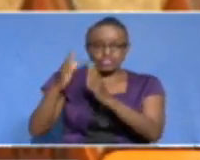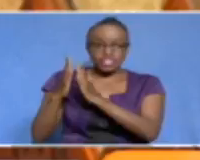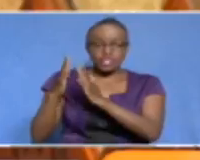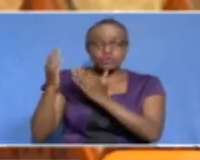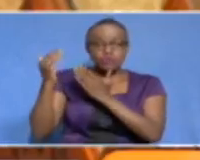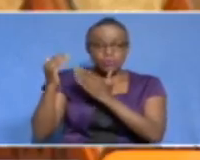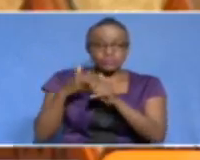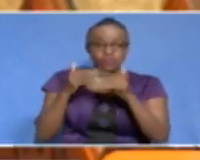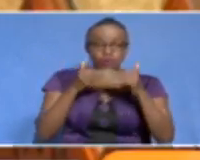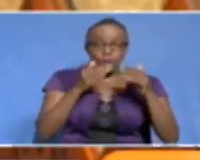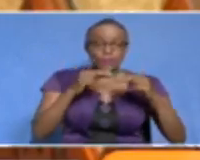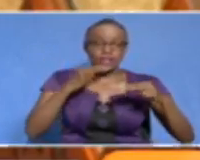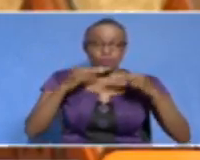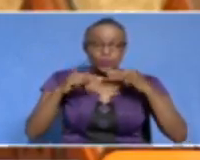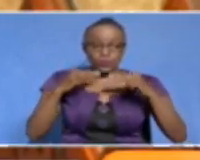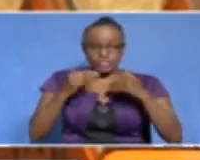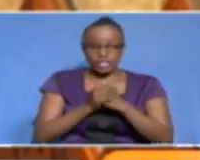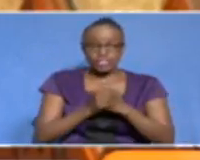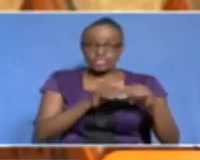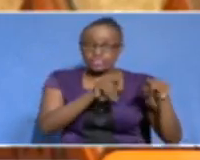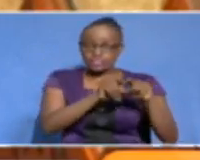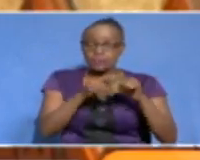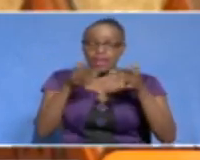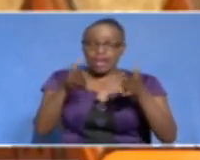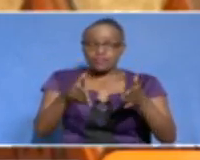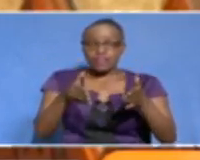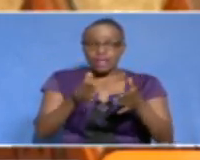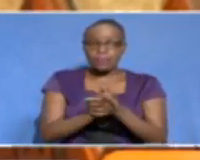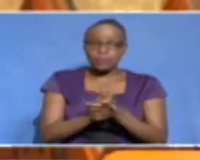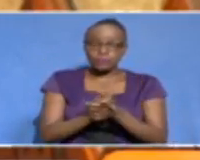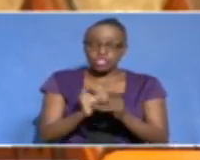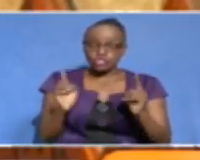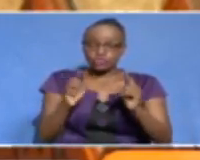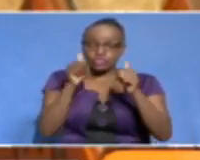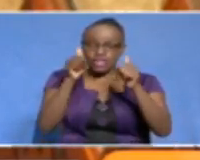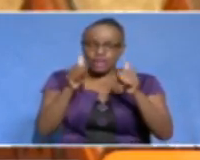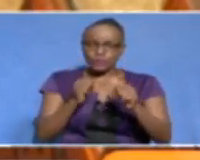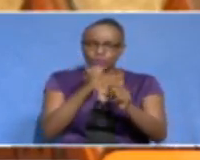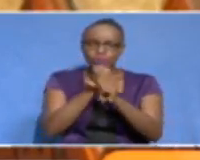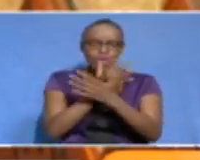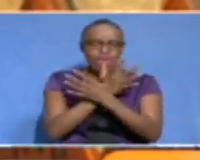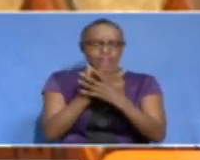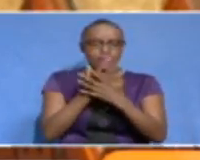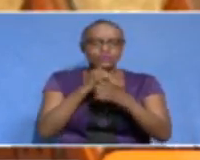to the reopening of the hotel, and we are available at short notice to do anything possible to make this happen.